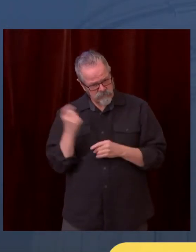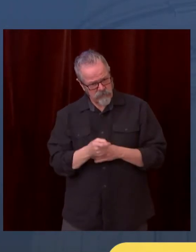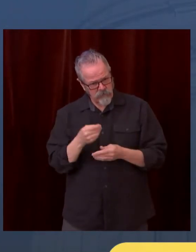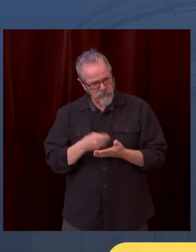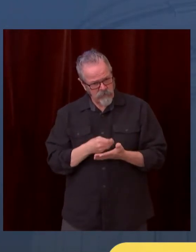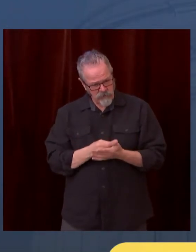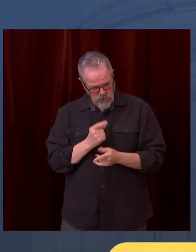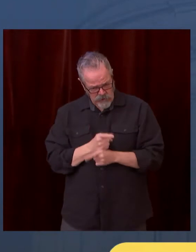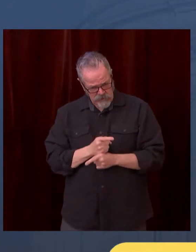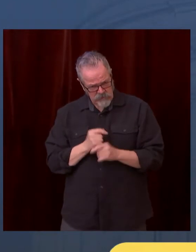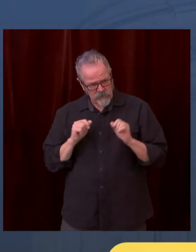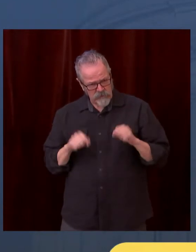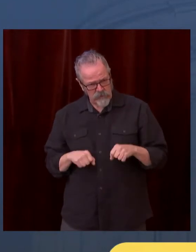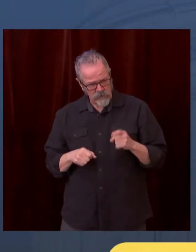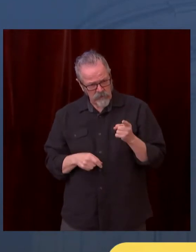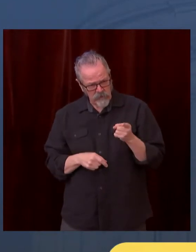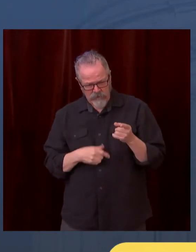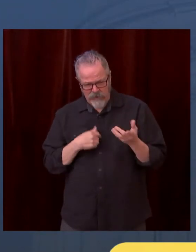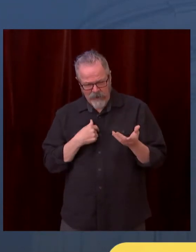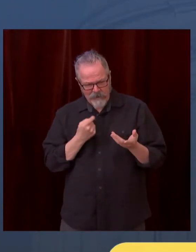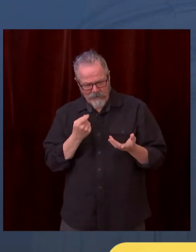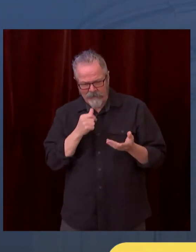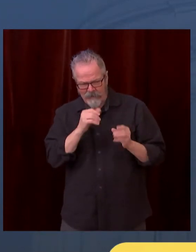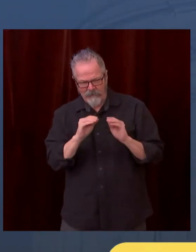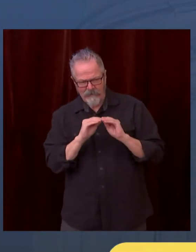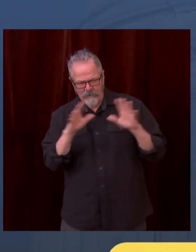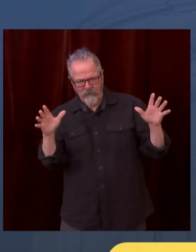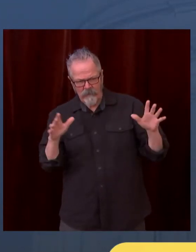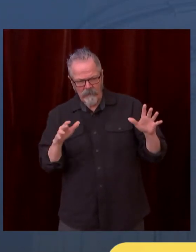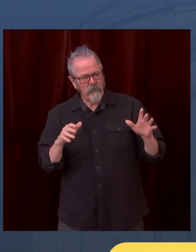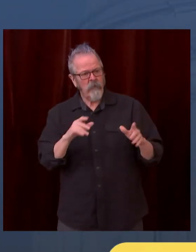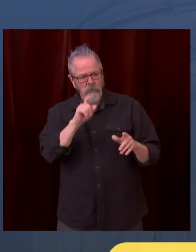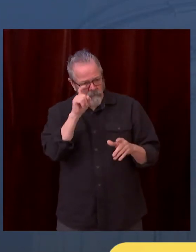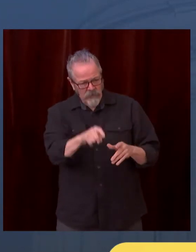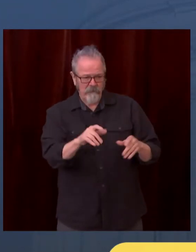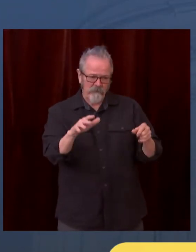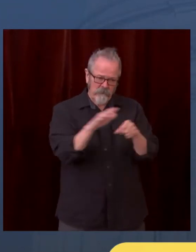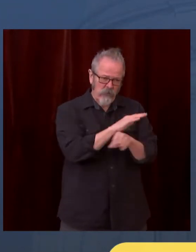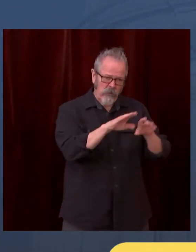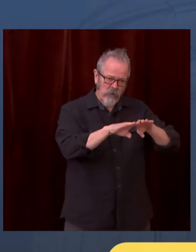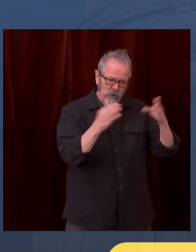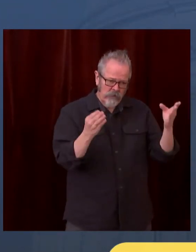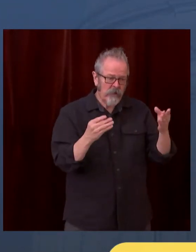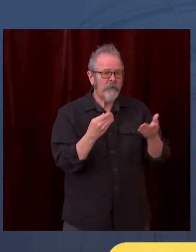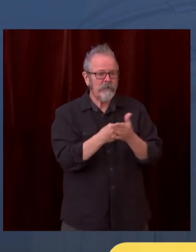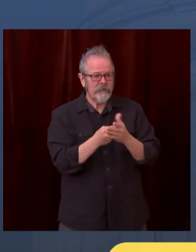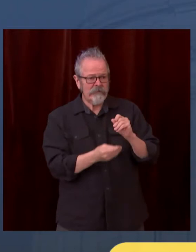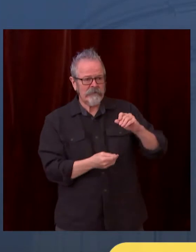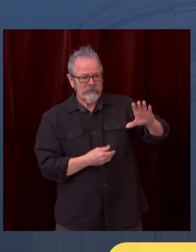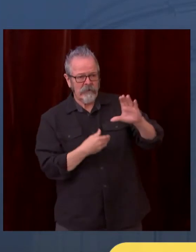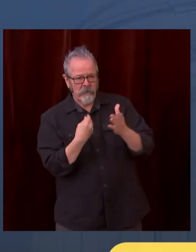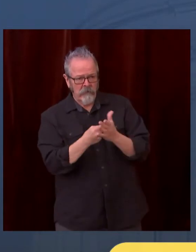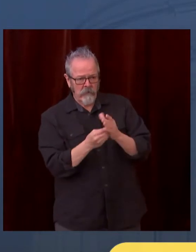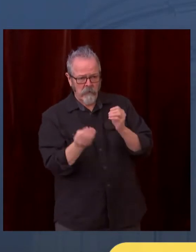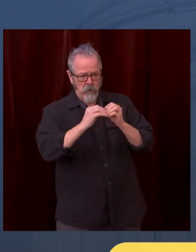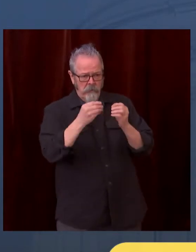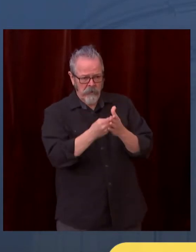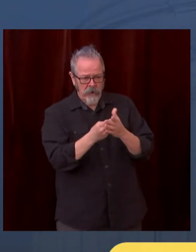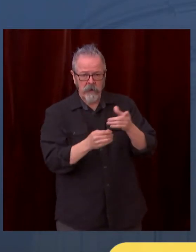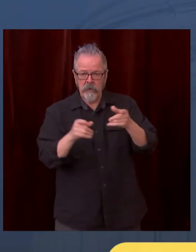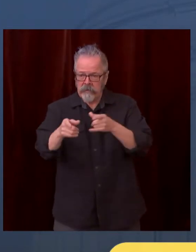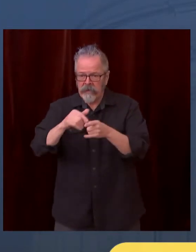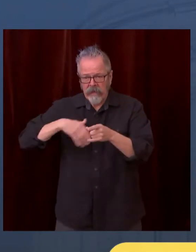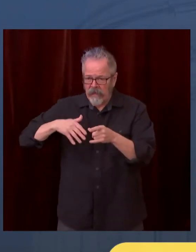for a larger share of the funding, or how would it break down? I don't believe that is the superintendent of public